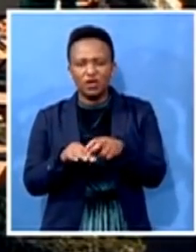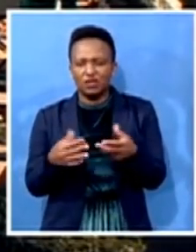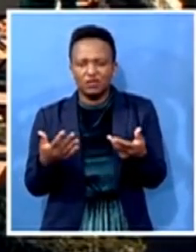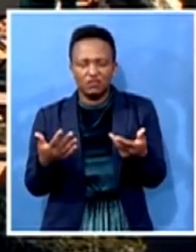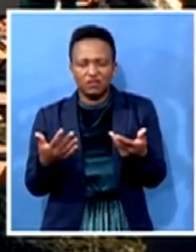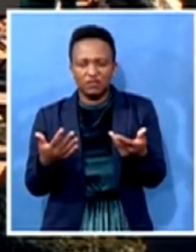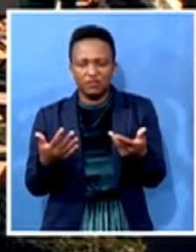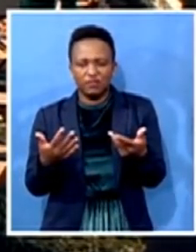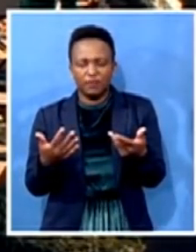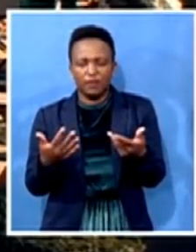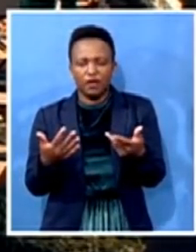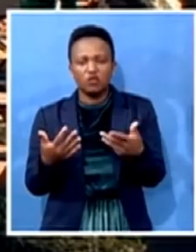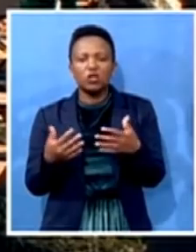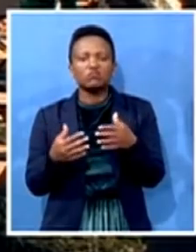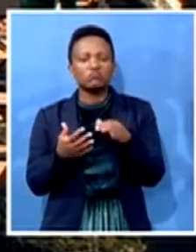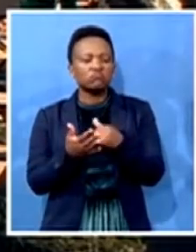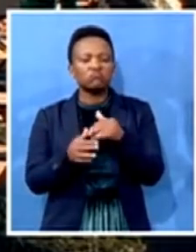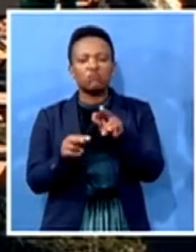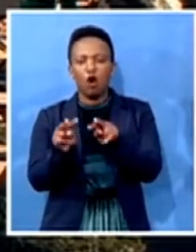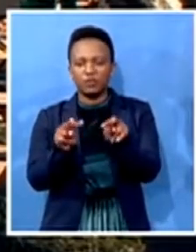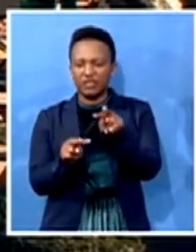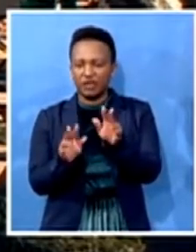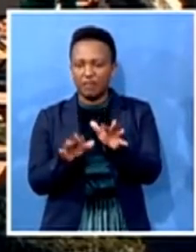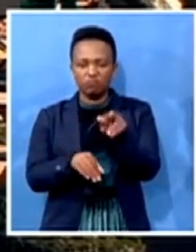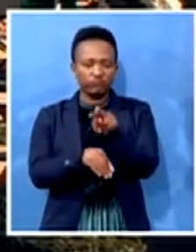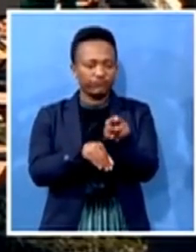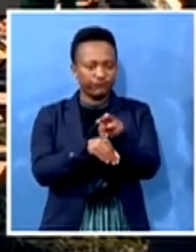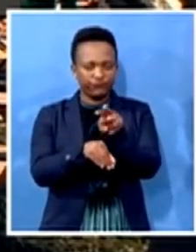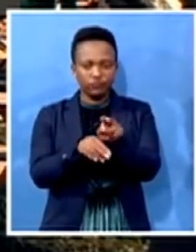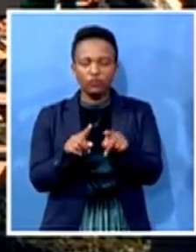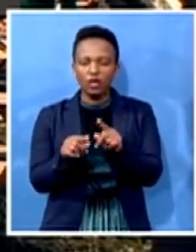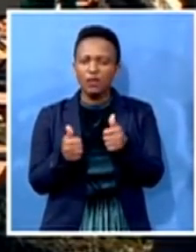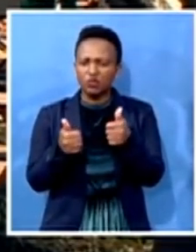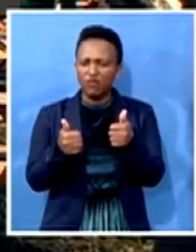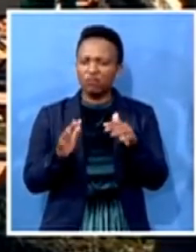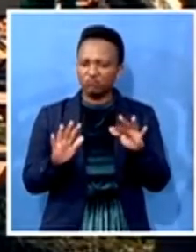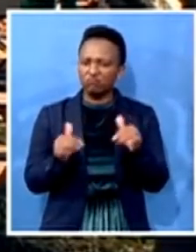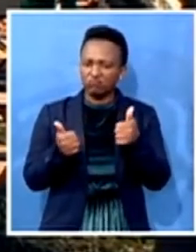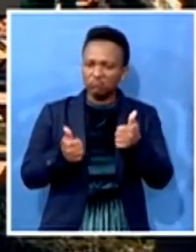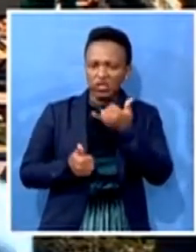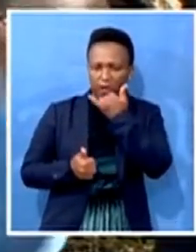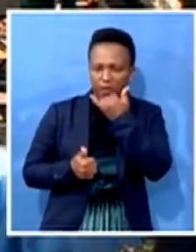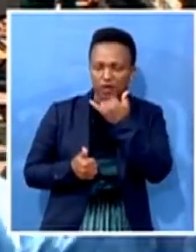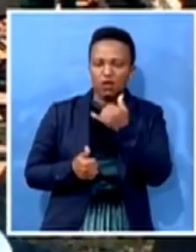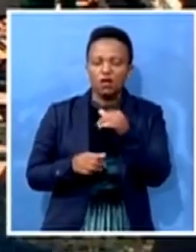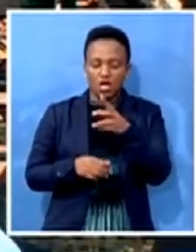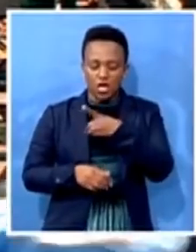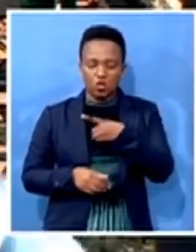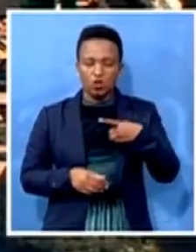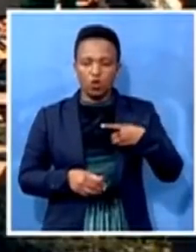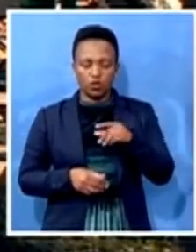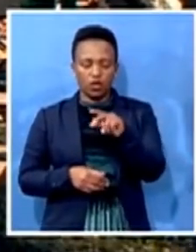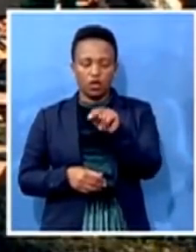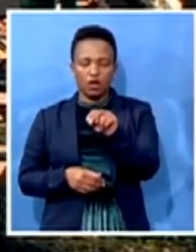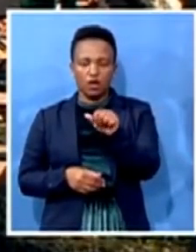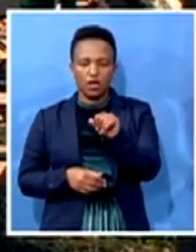forward. But we are quite impressed, and Dr. Naidu, who's a center, we call him a CEO of this